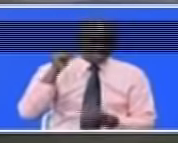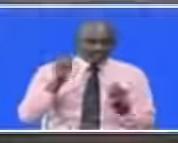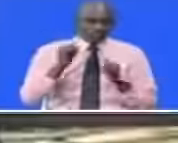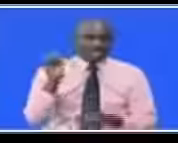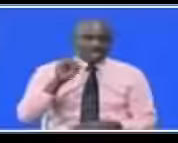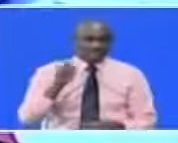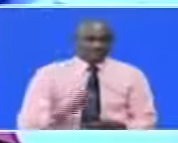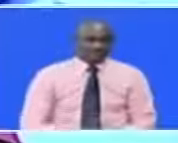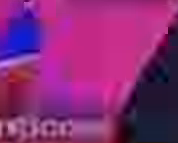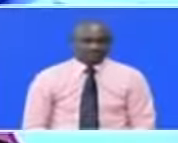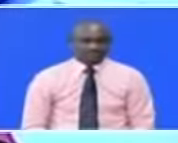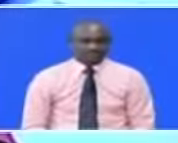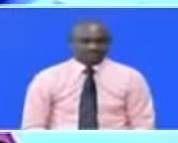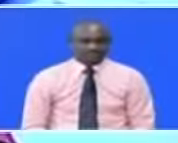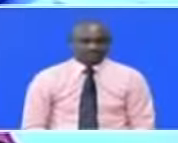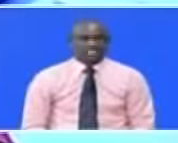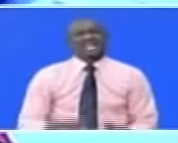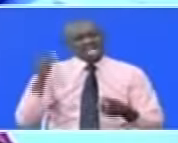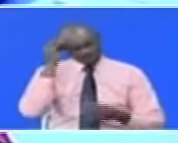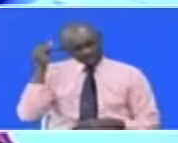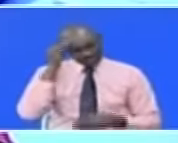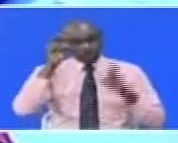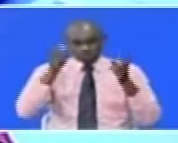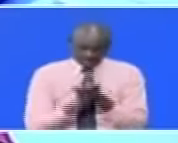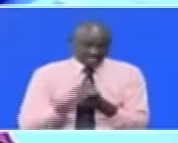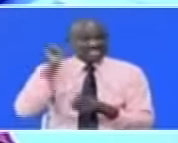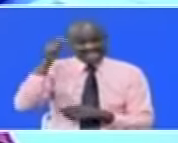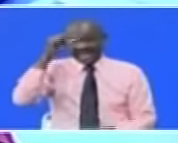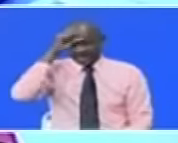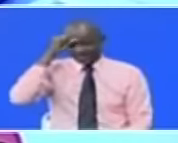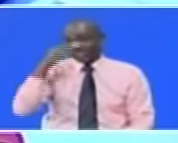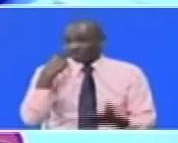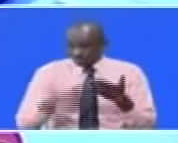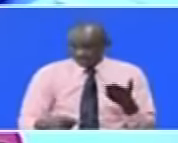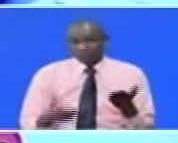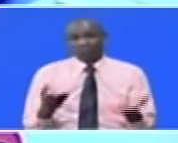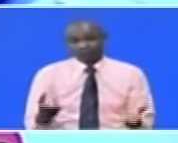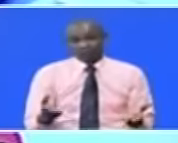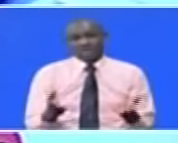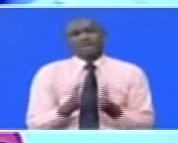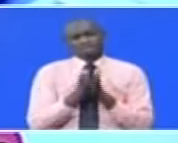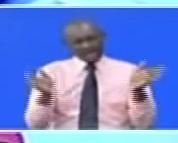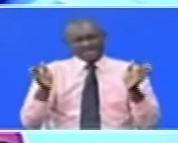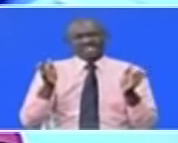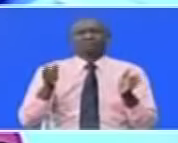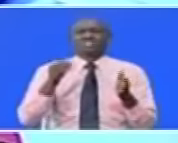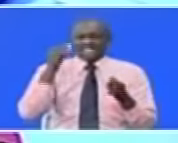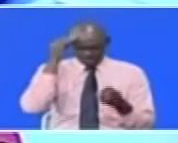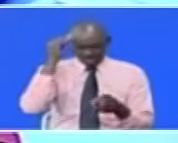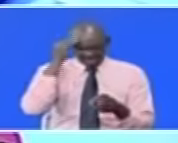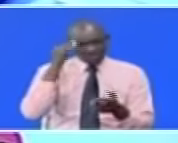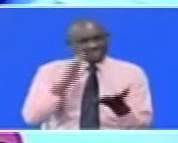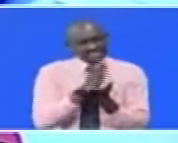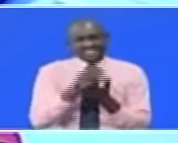Nairobi. Still on education matters, the Kenya government says future promotions in the public education sector will be based